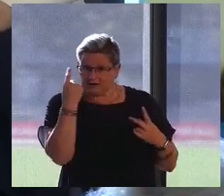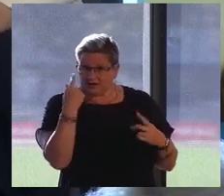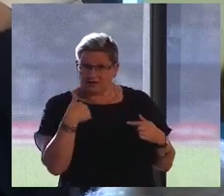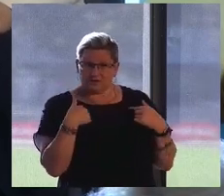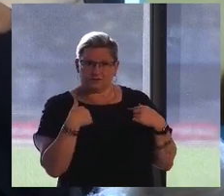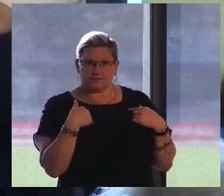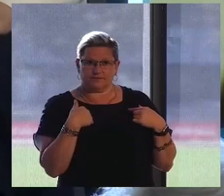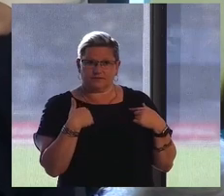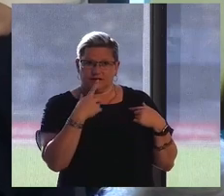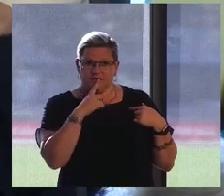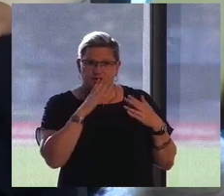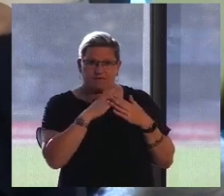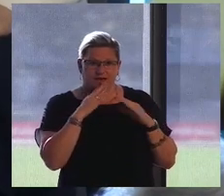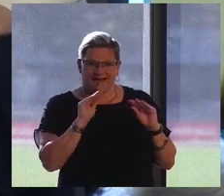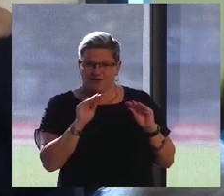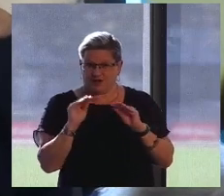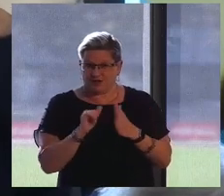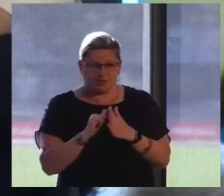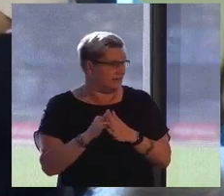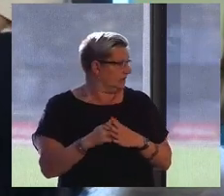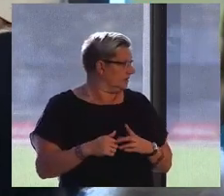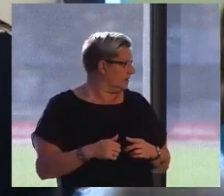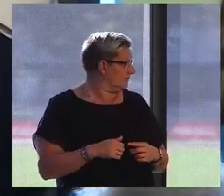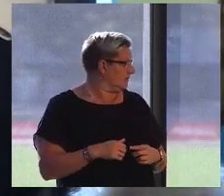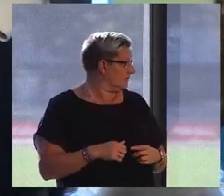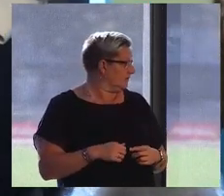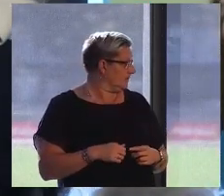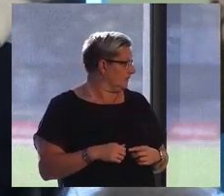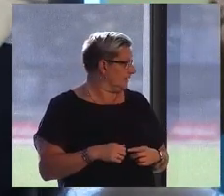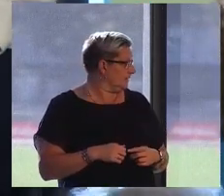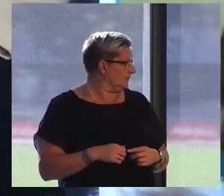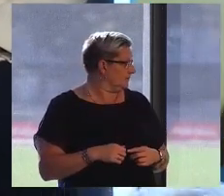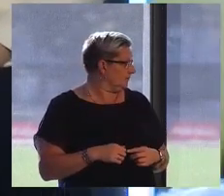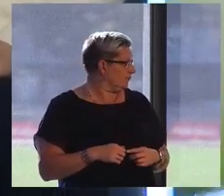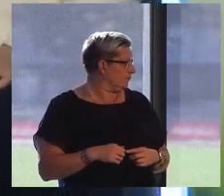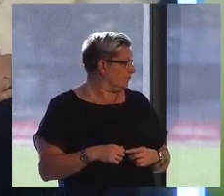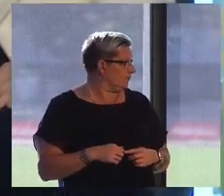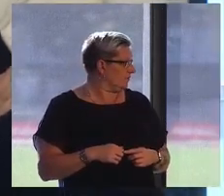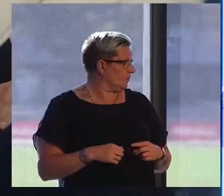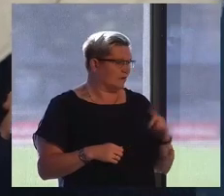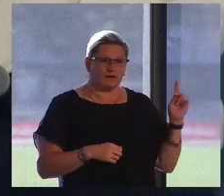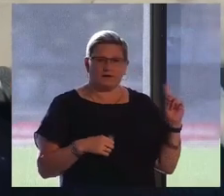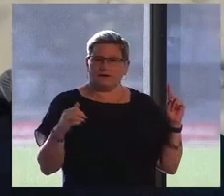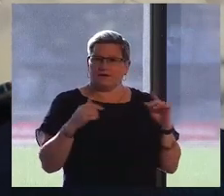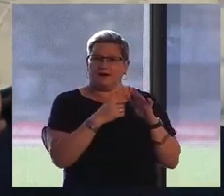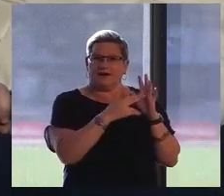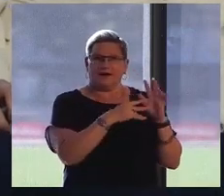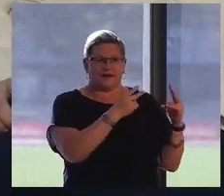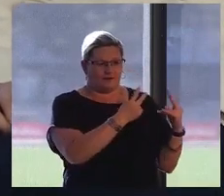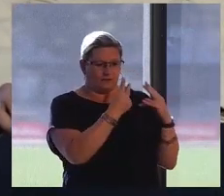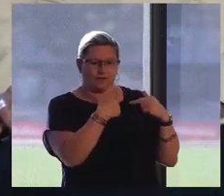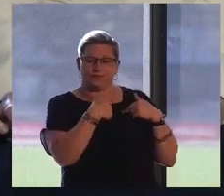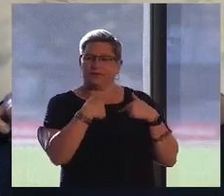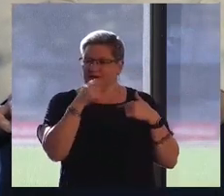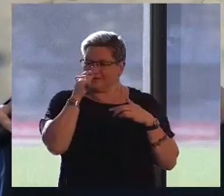It's education, really. Okay. Well, Anna just looked at me and said, you take Antarctica. And I think